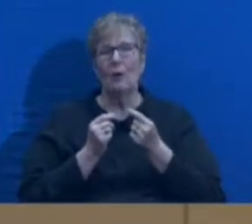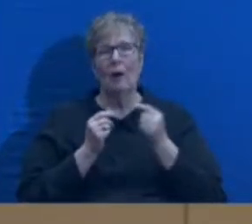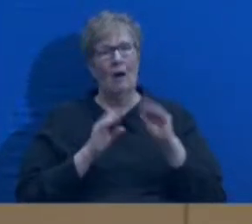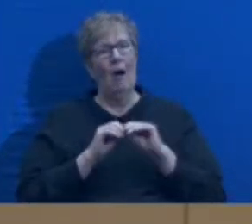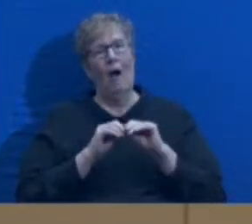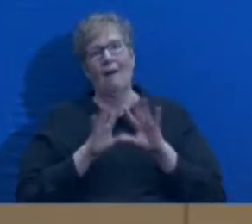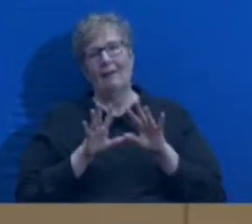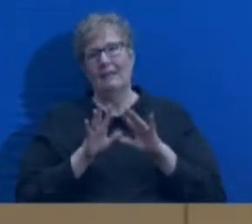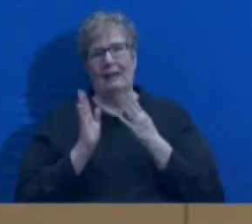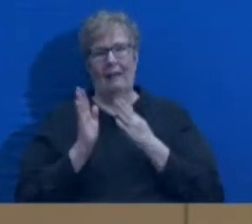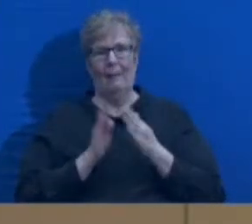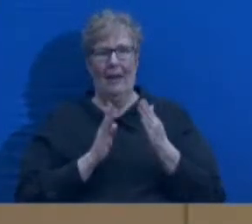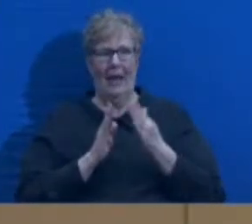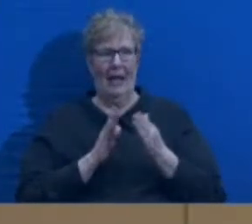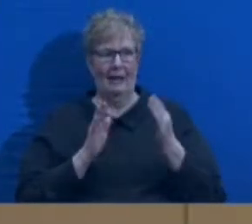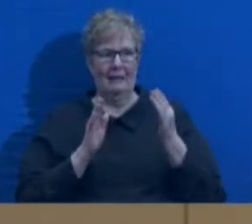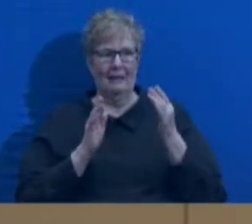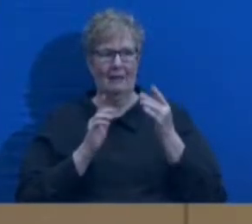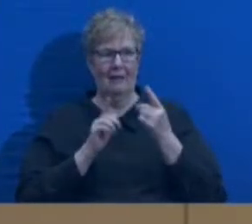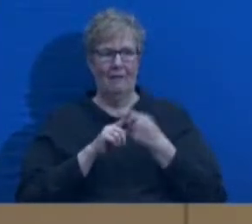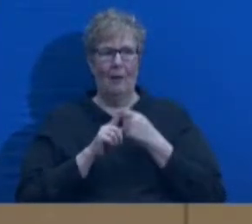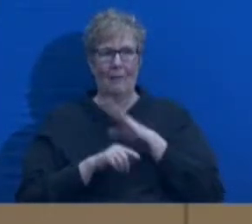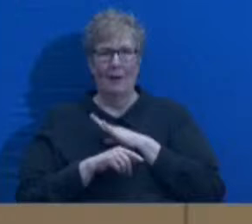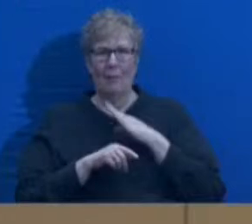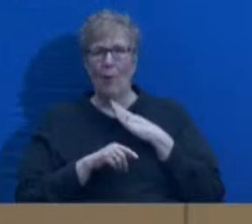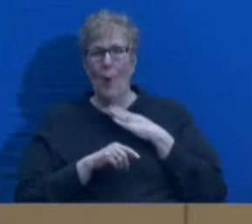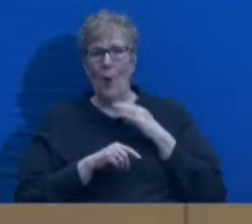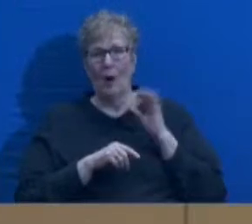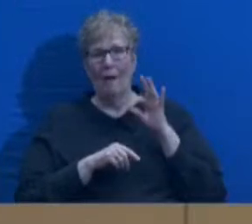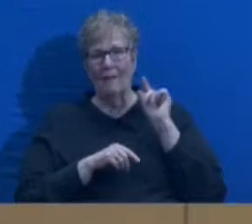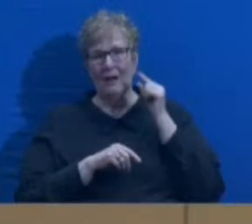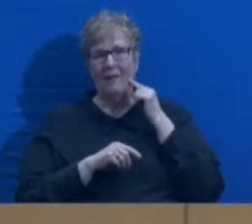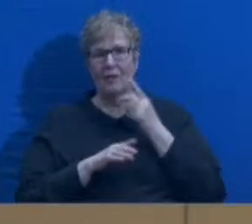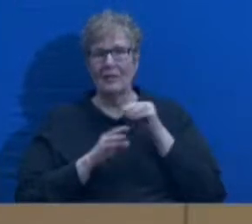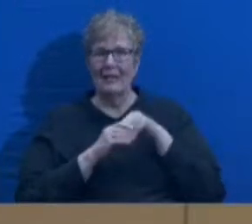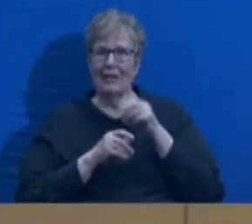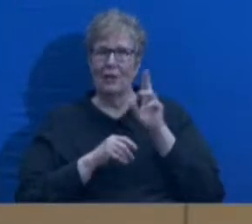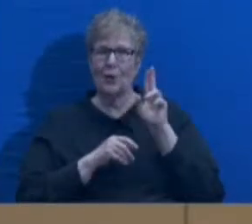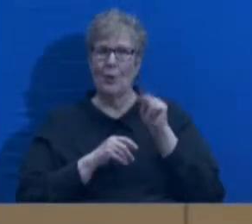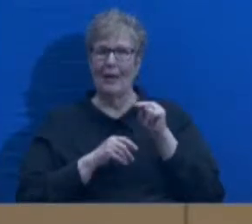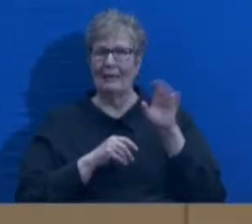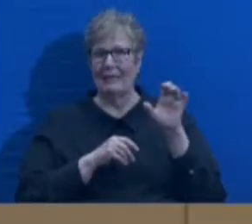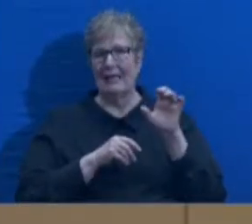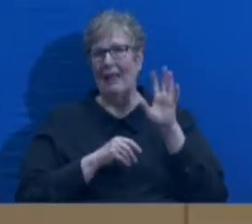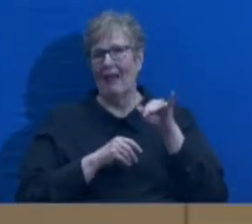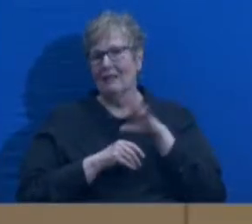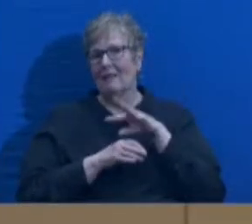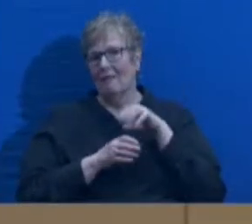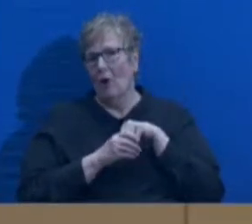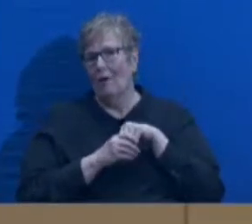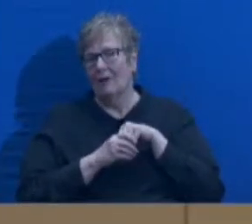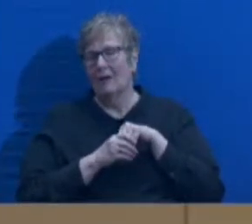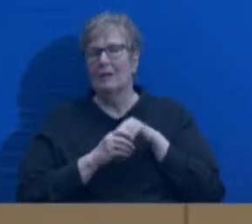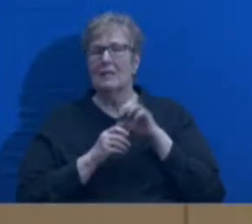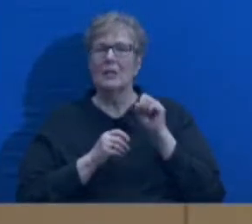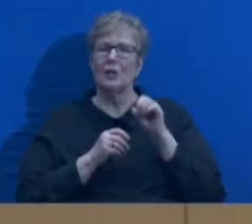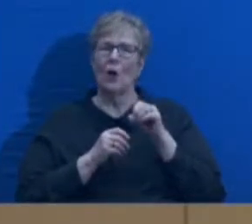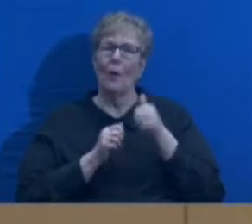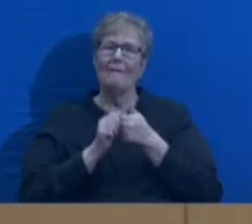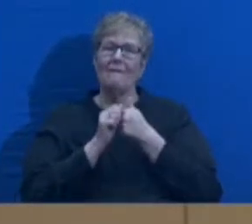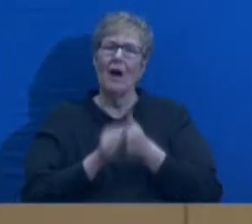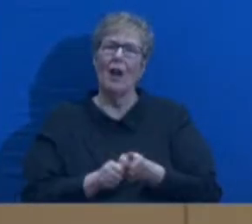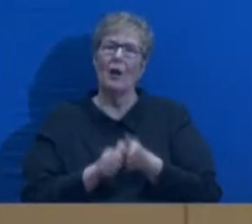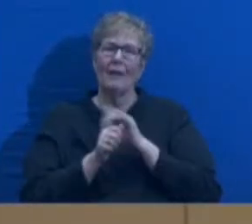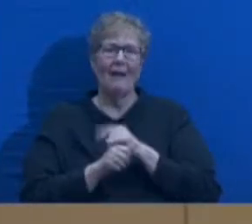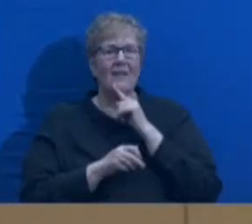plans from the Board of Governors and the UNC system play into this as well. So we are following